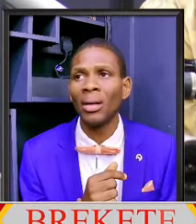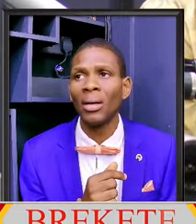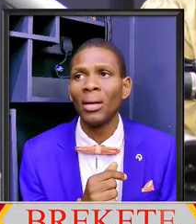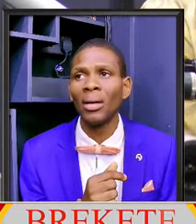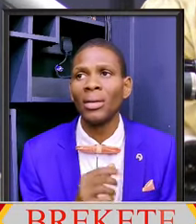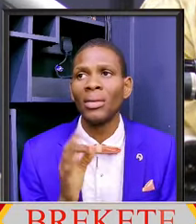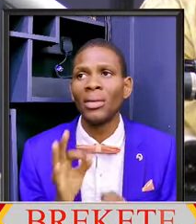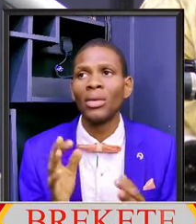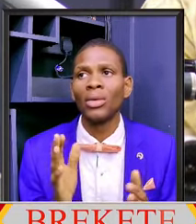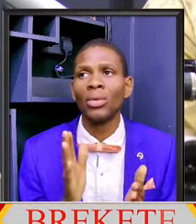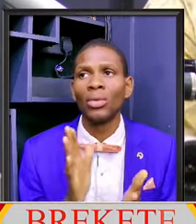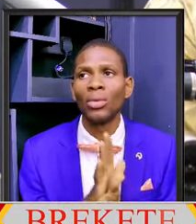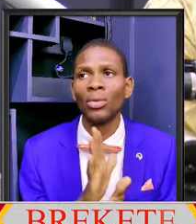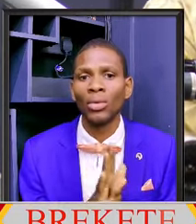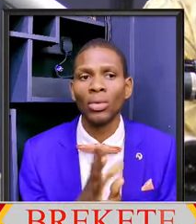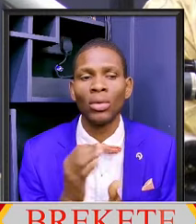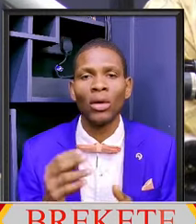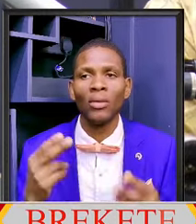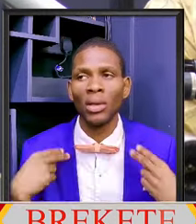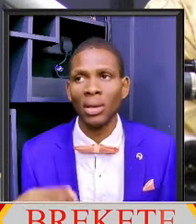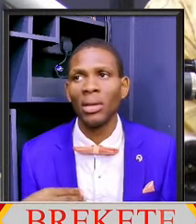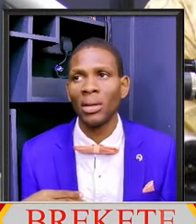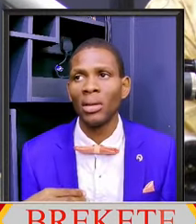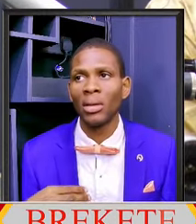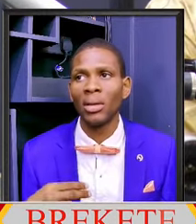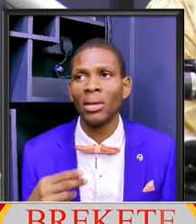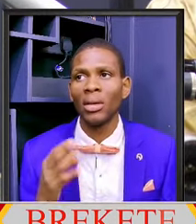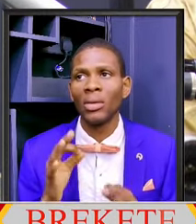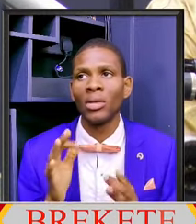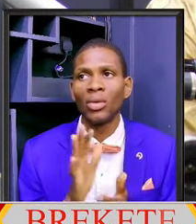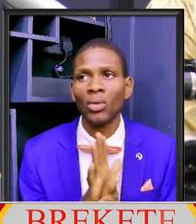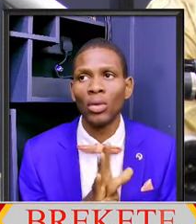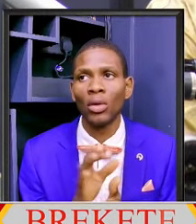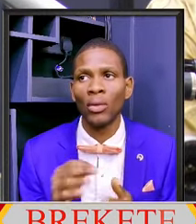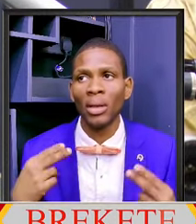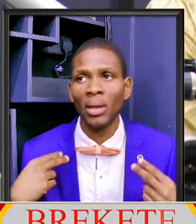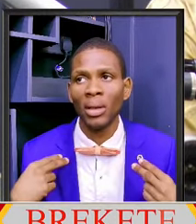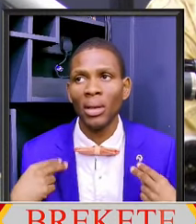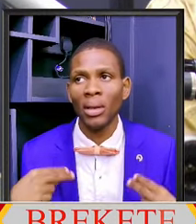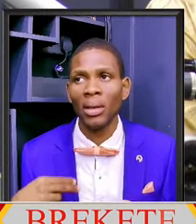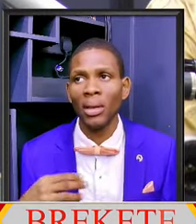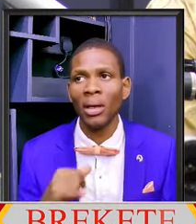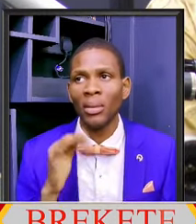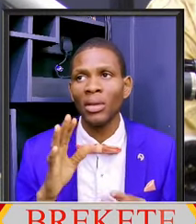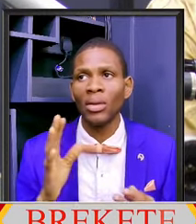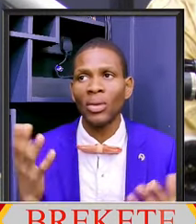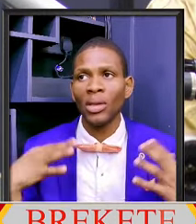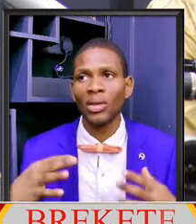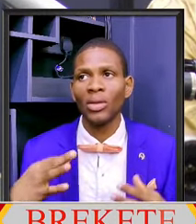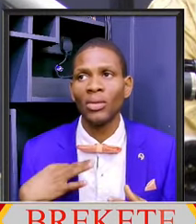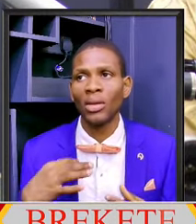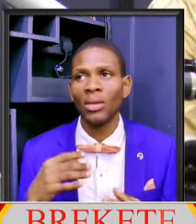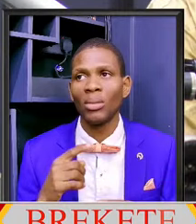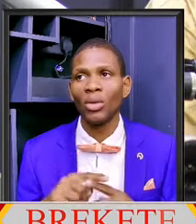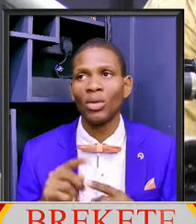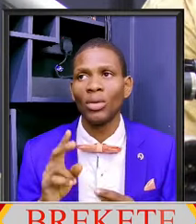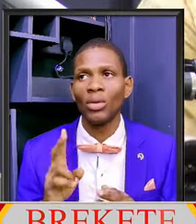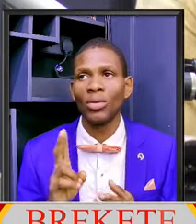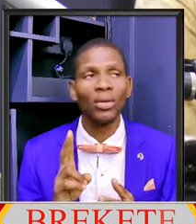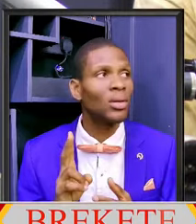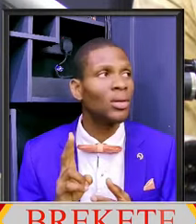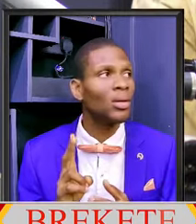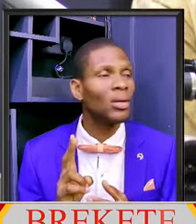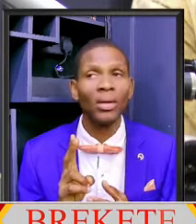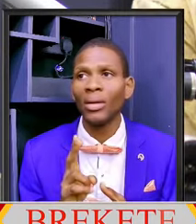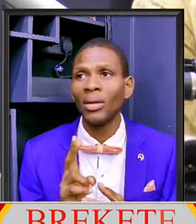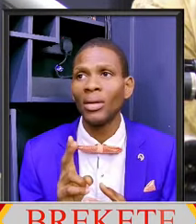of Health, I will. You be prefer wearing... School of Health? No, if it is School of Health, I will be wearing uniform. But the university, I you don't